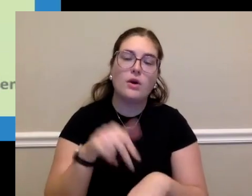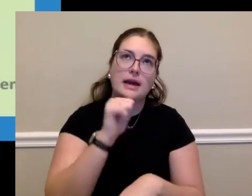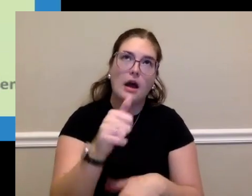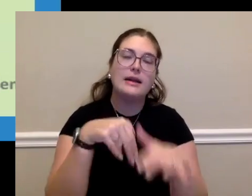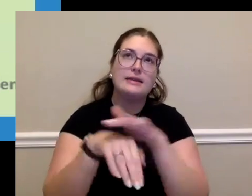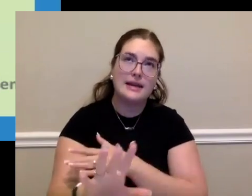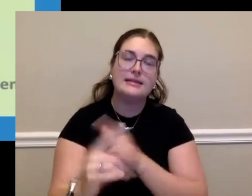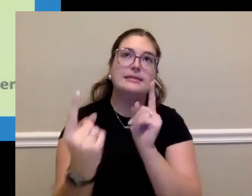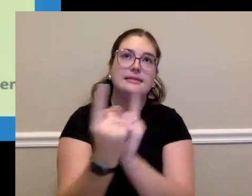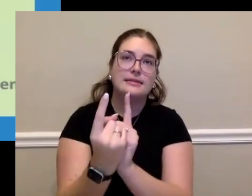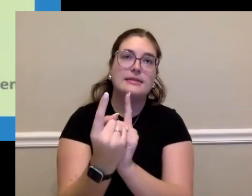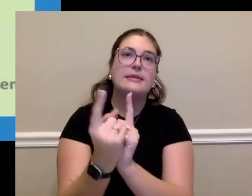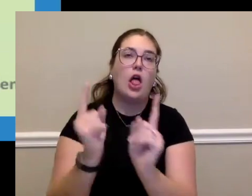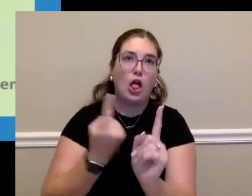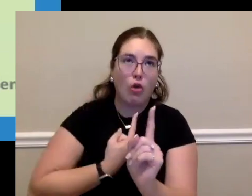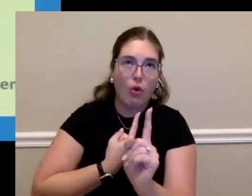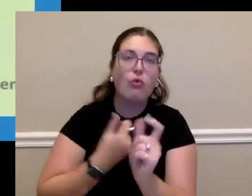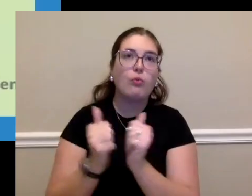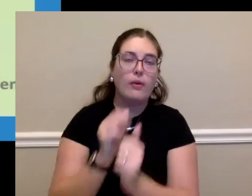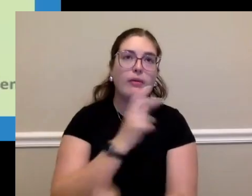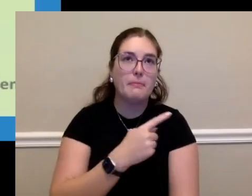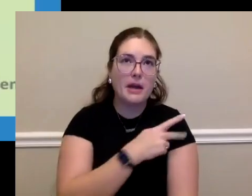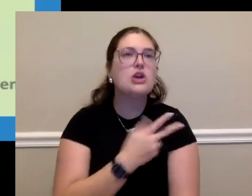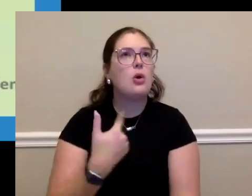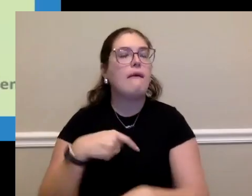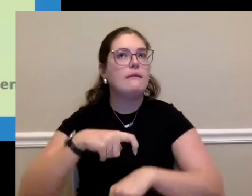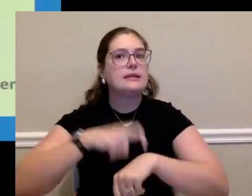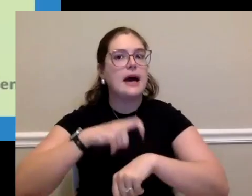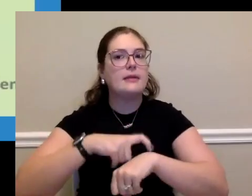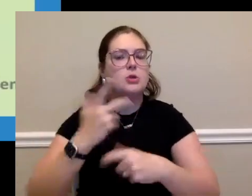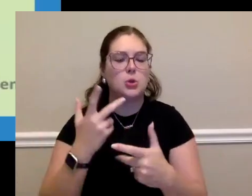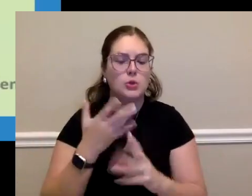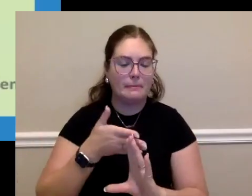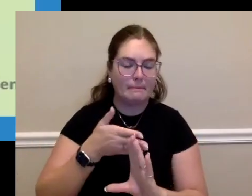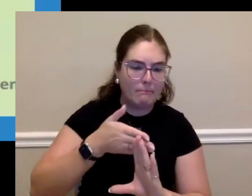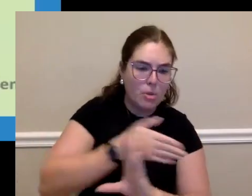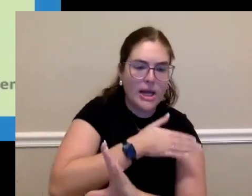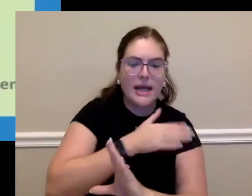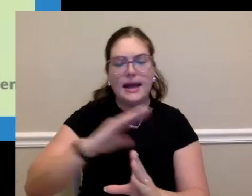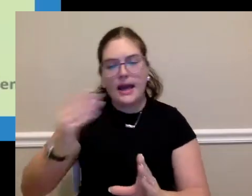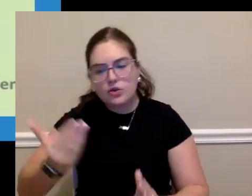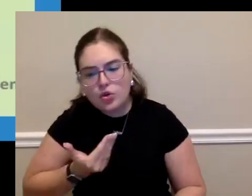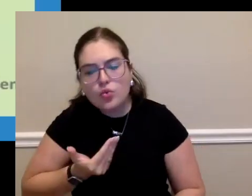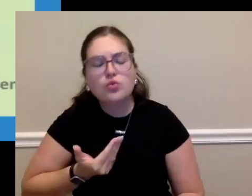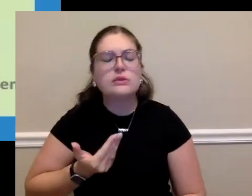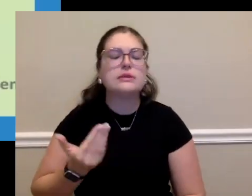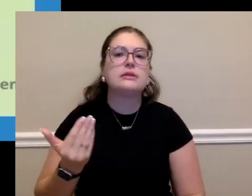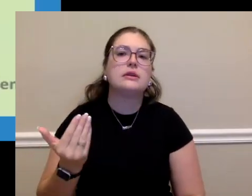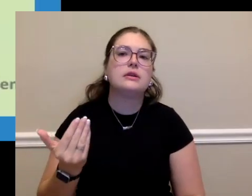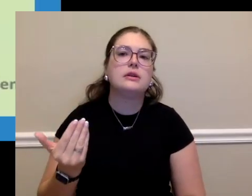Mhm. So I would have time to do my pre-session introduction, and I would